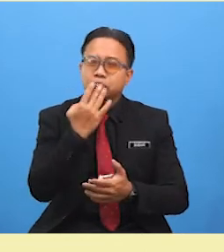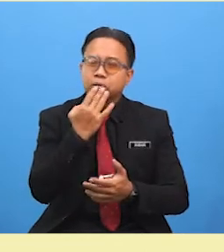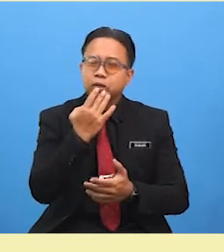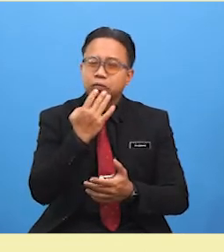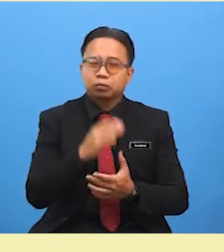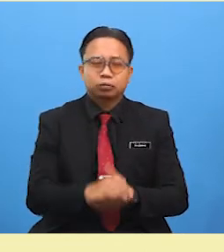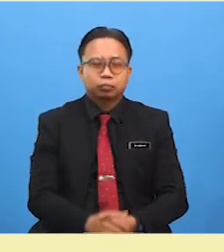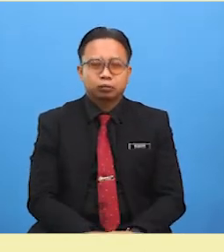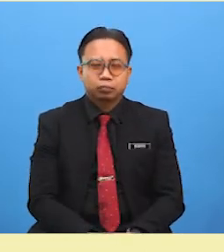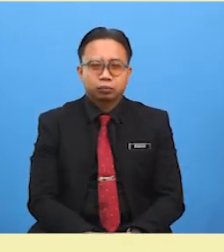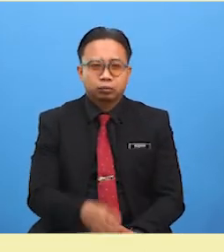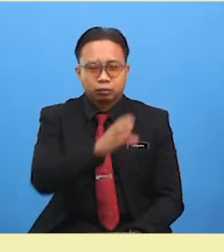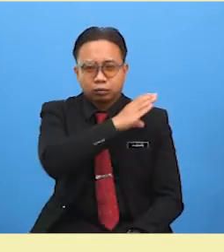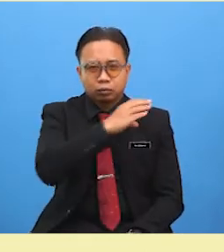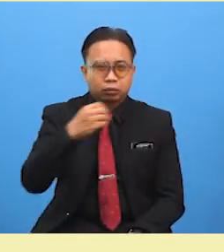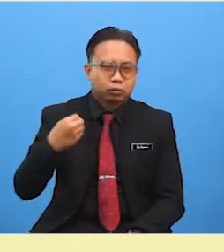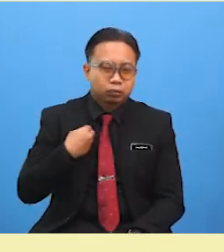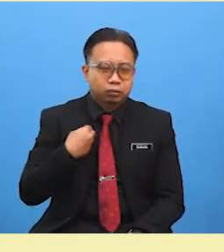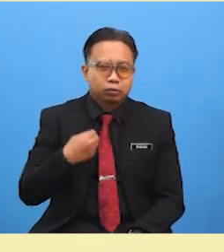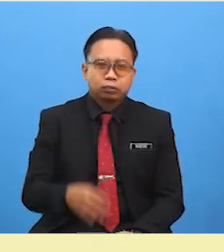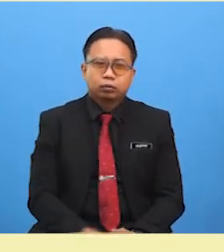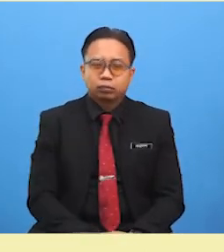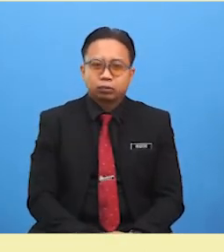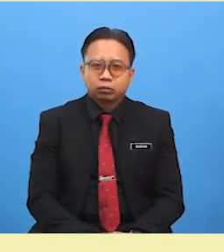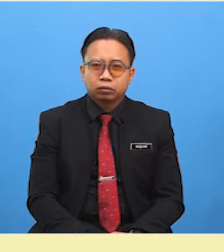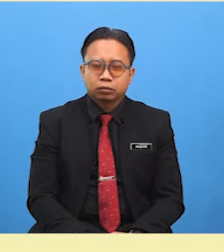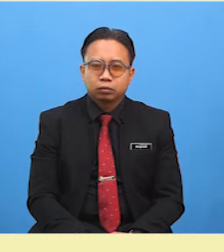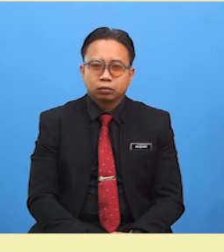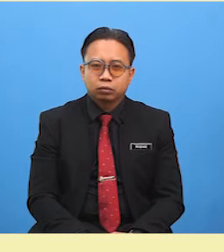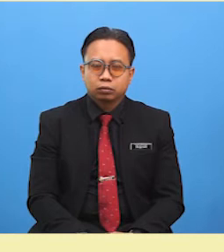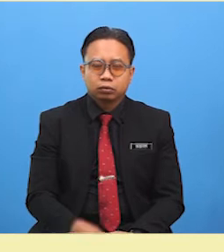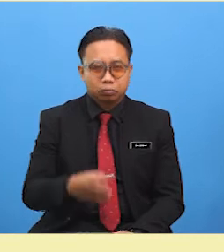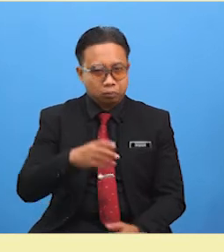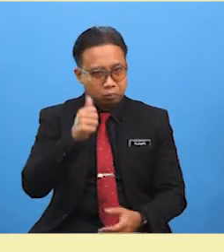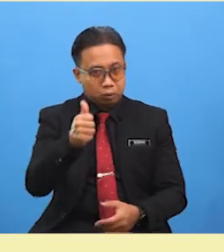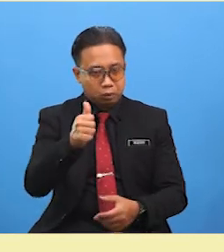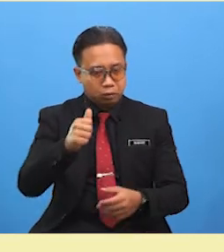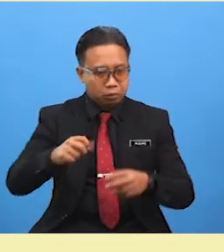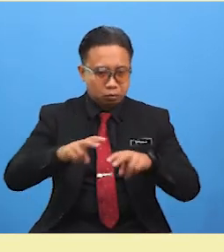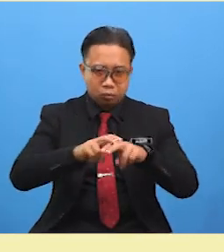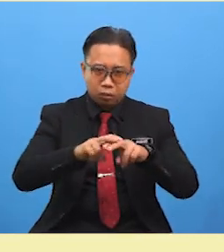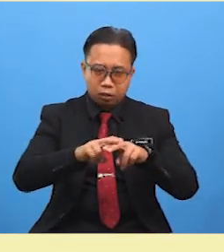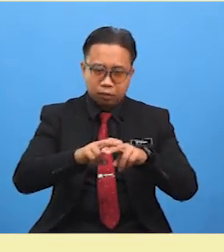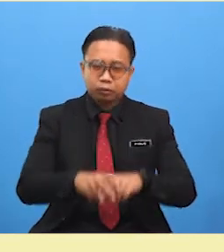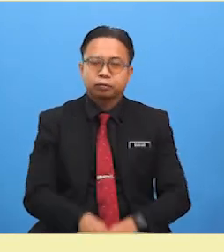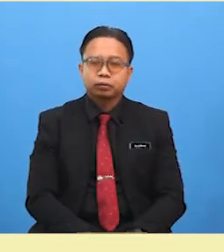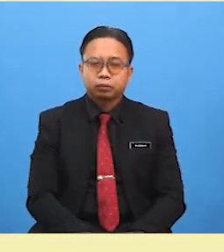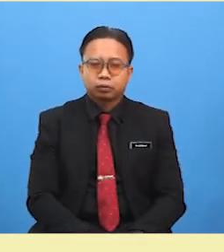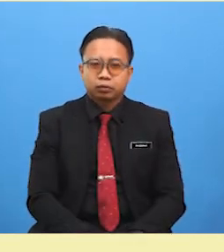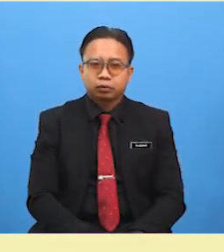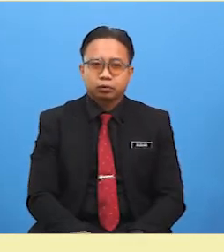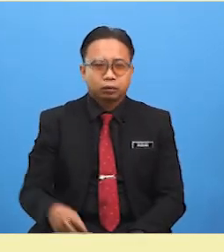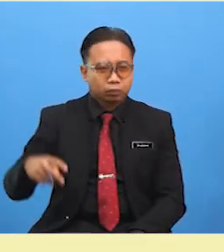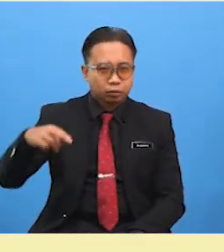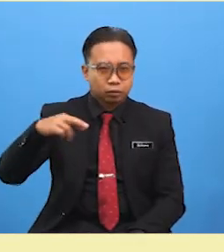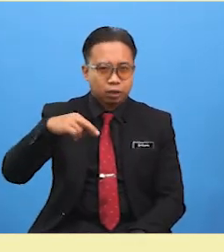colorful paint jobs, and of course, most importantly, entertaining rides, something that tourists would always seek